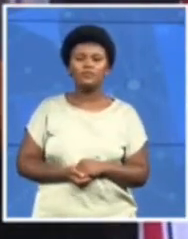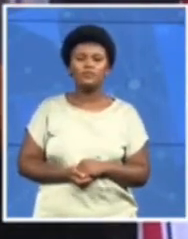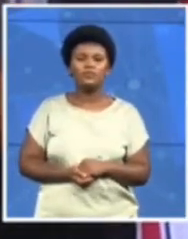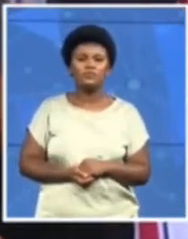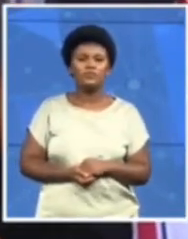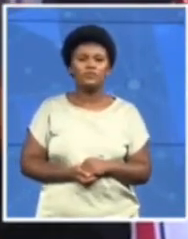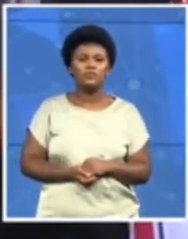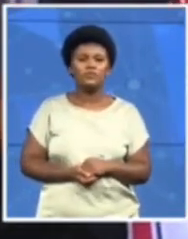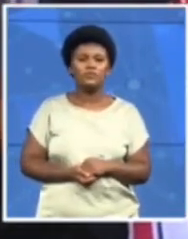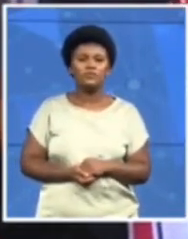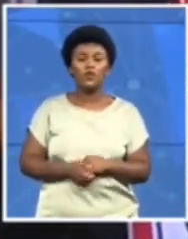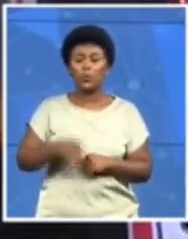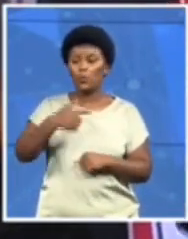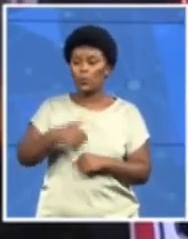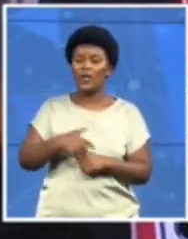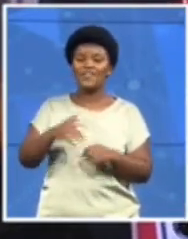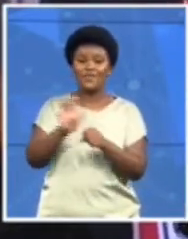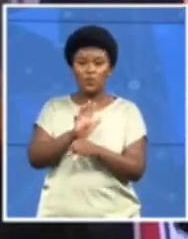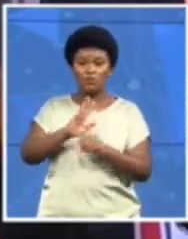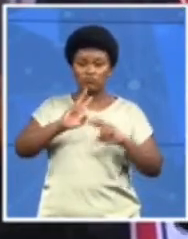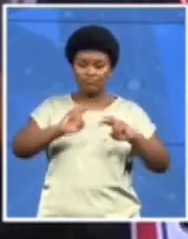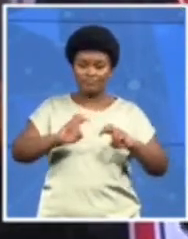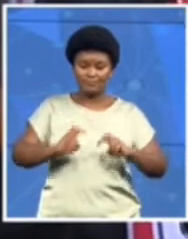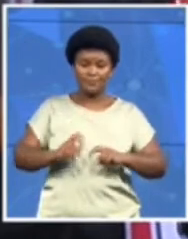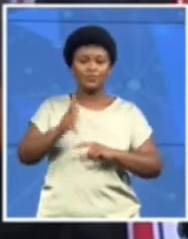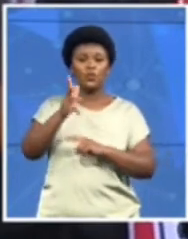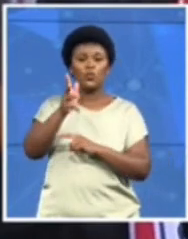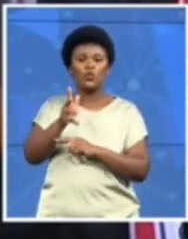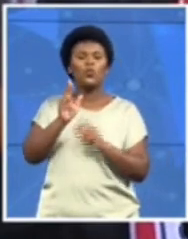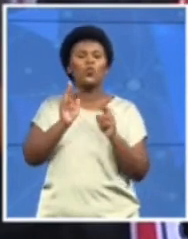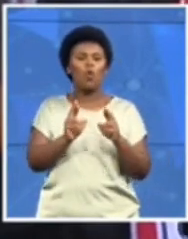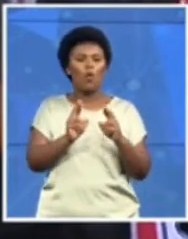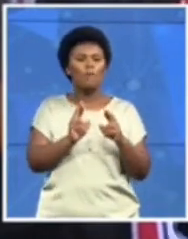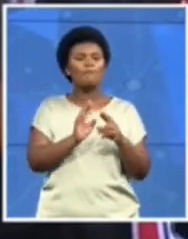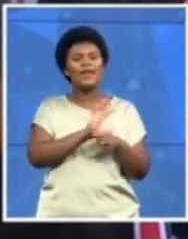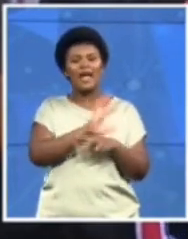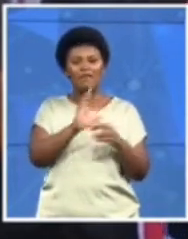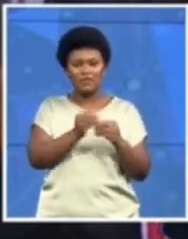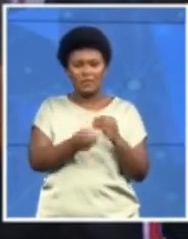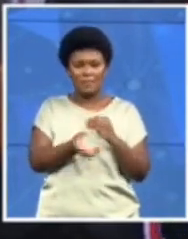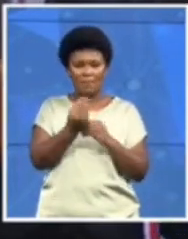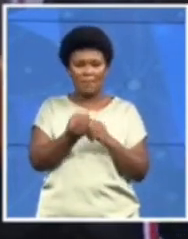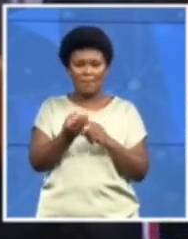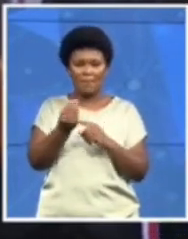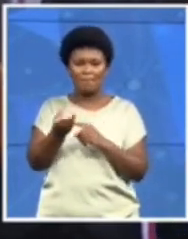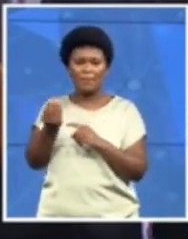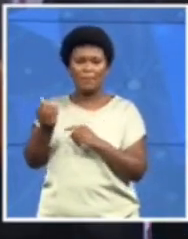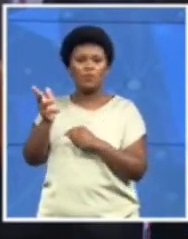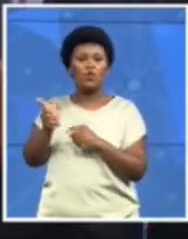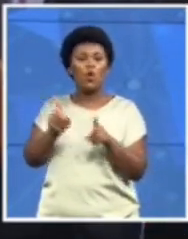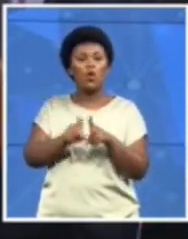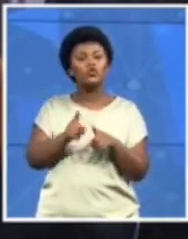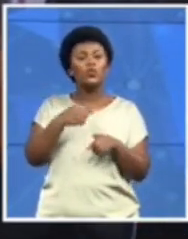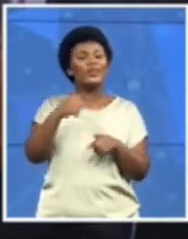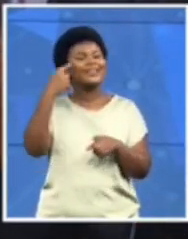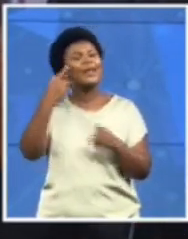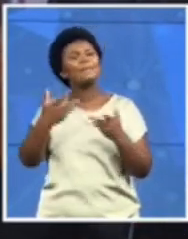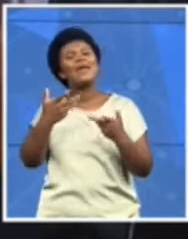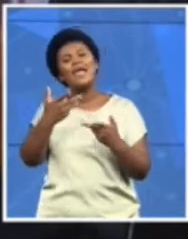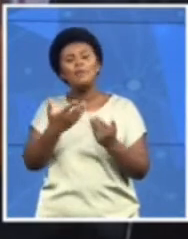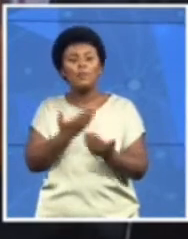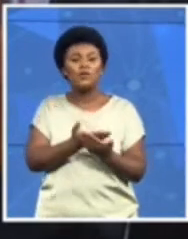investigation. We're hoping and we think that there may be other people that are involved, but at this stage, the focus is still on this